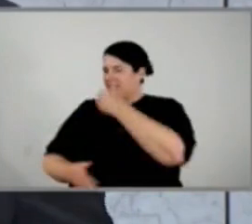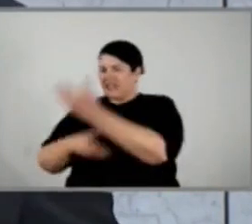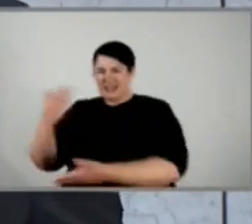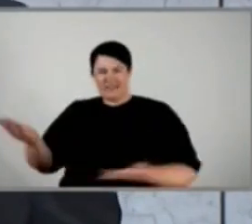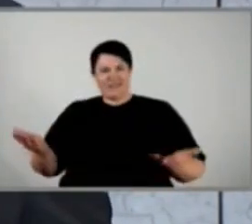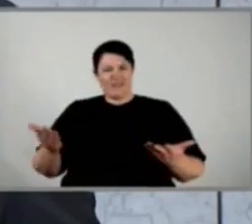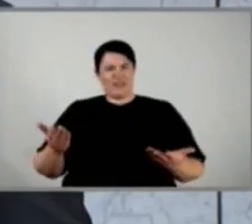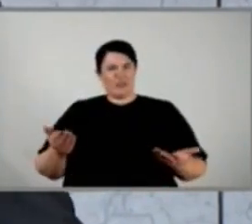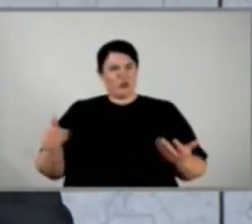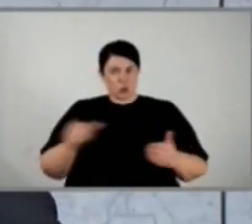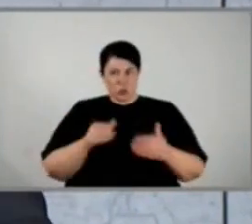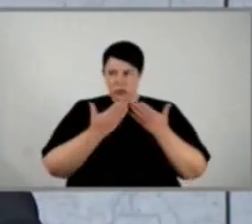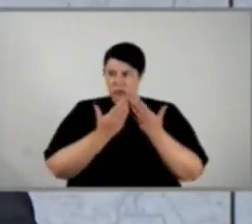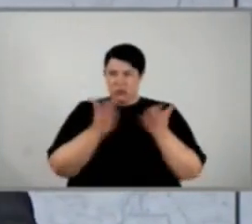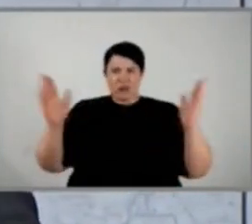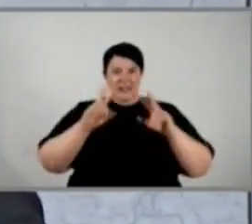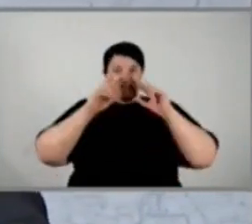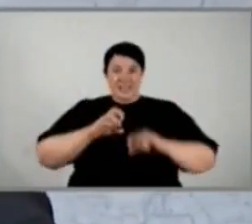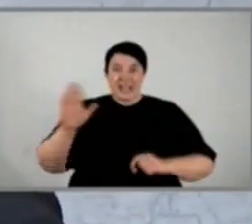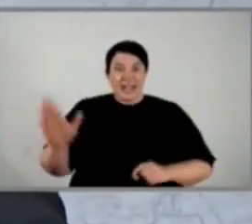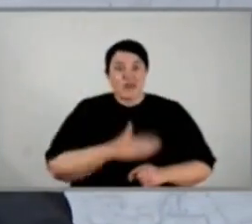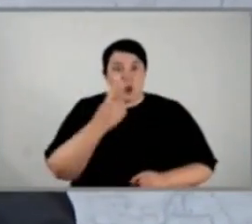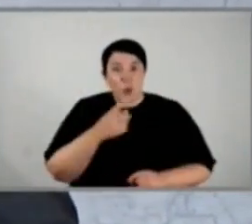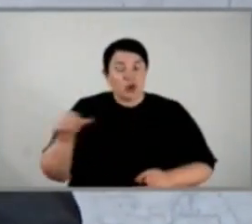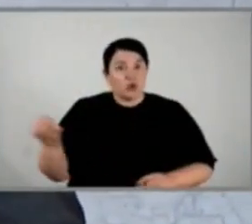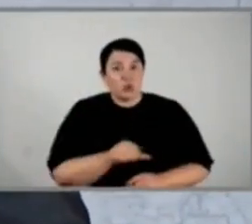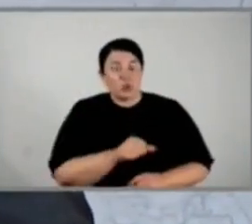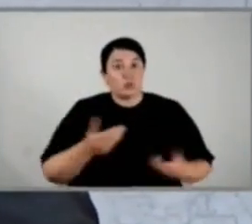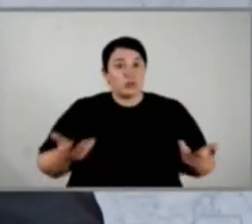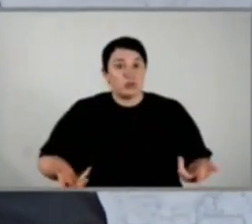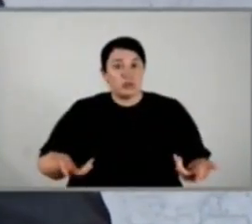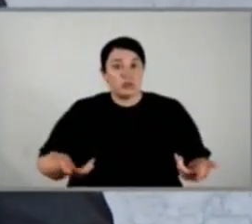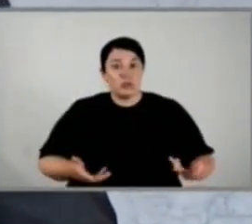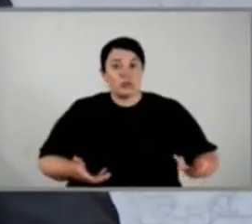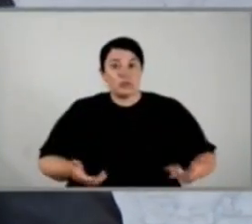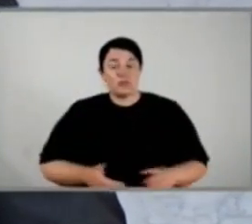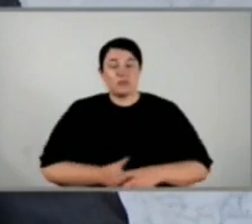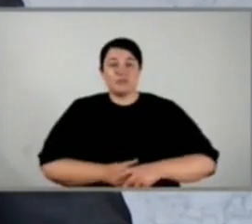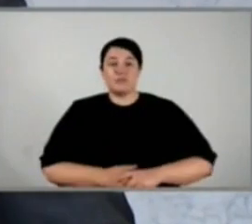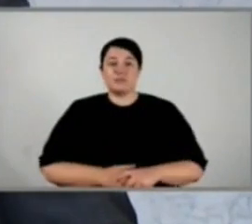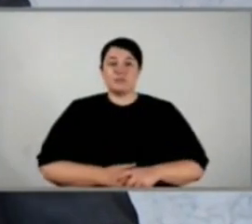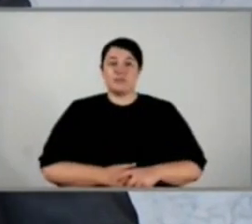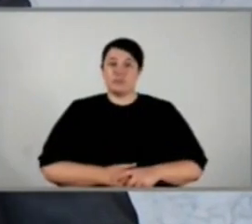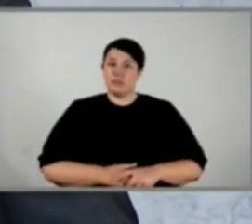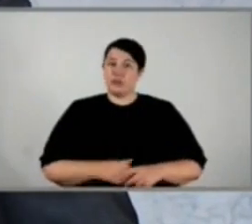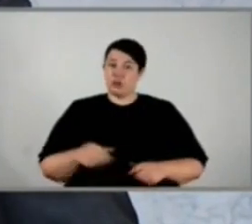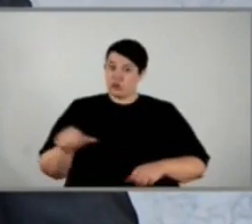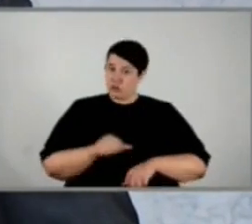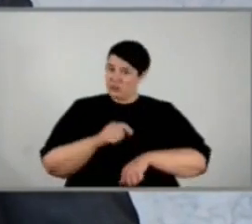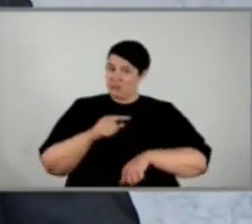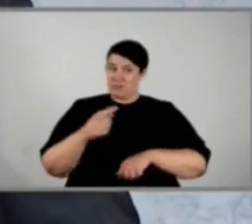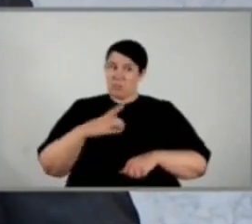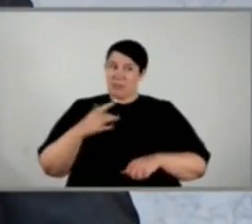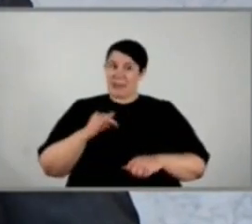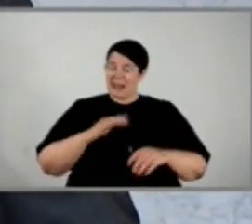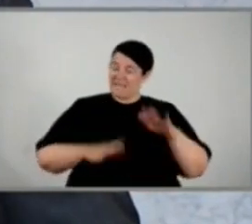Post? But is it in those instances being current? Is it time to have a